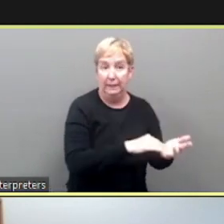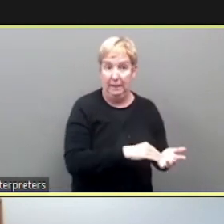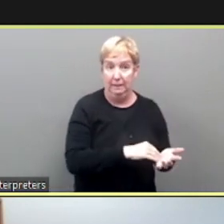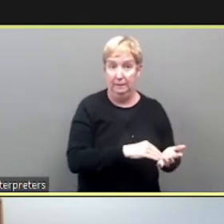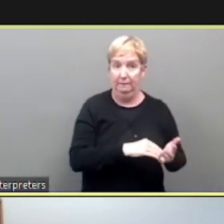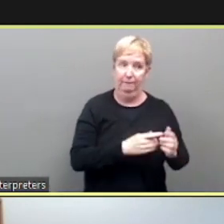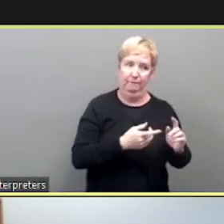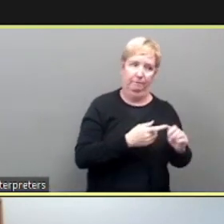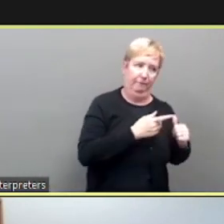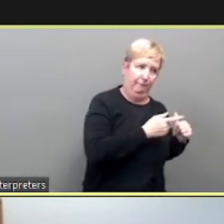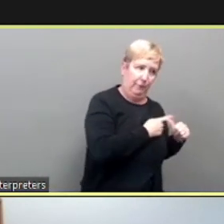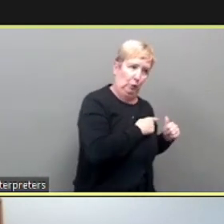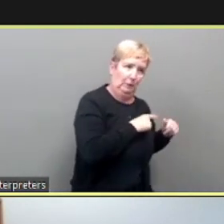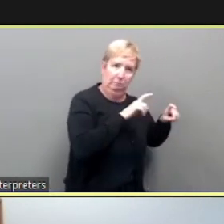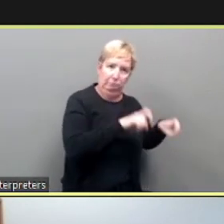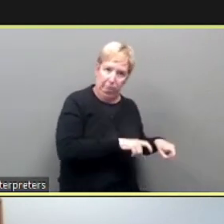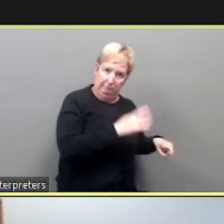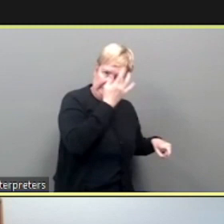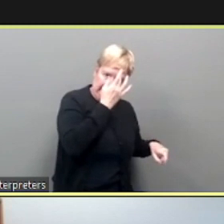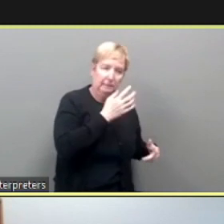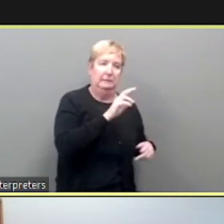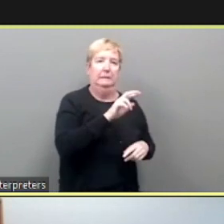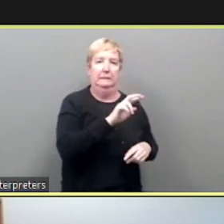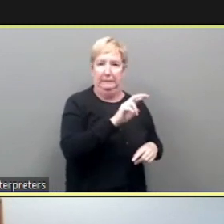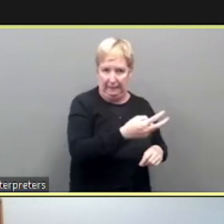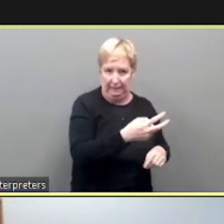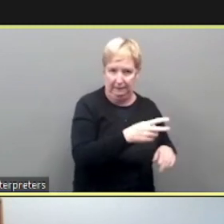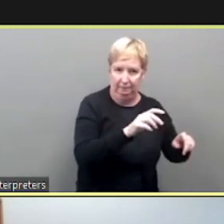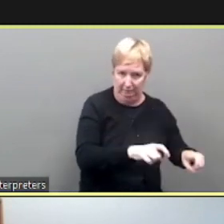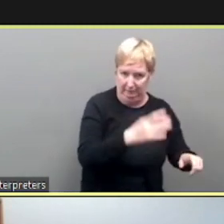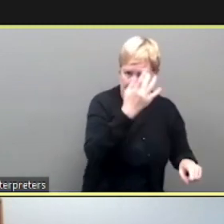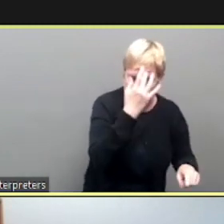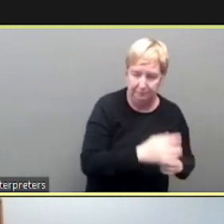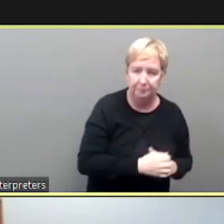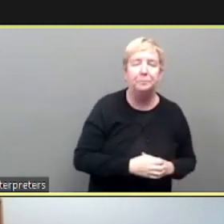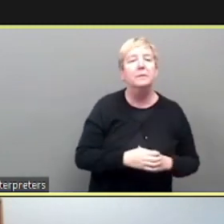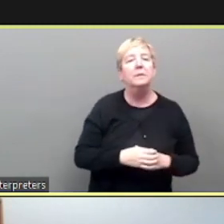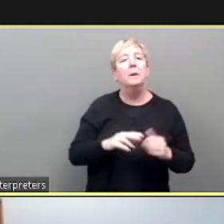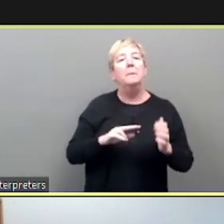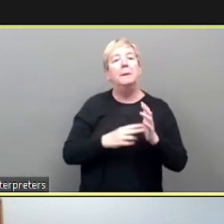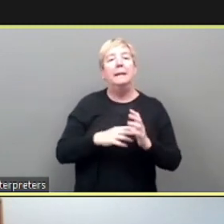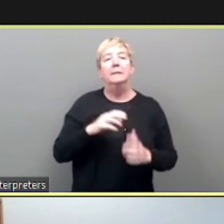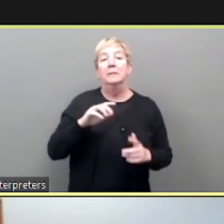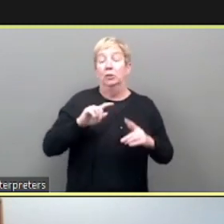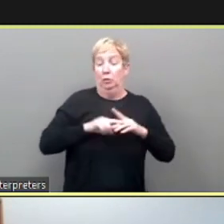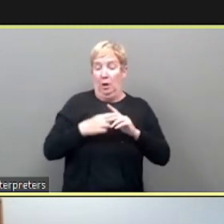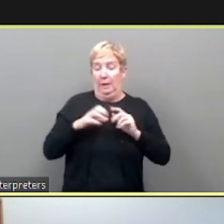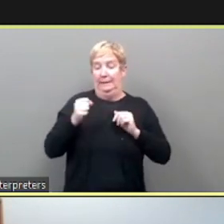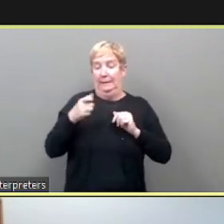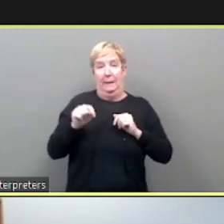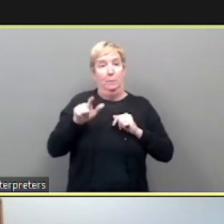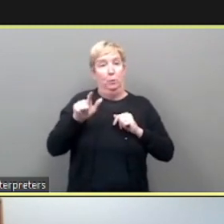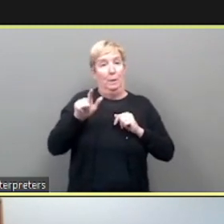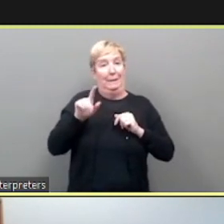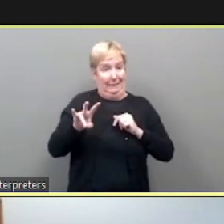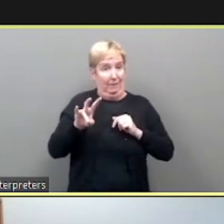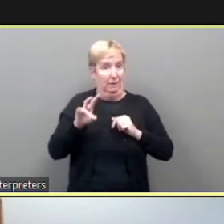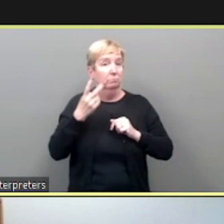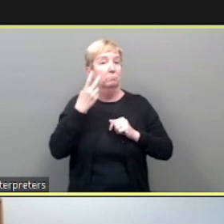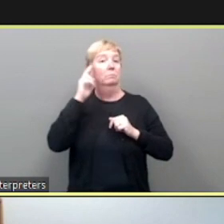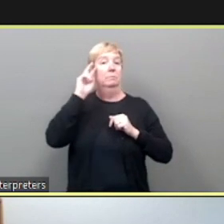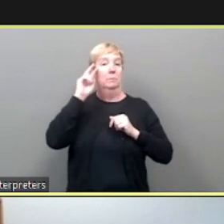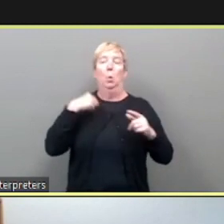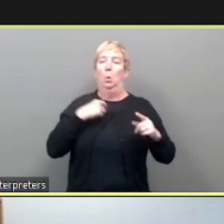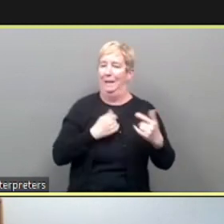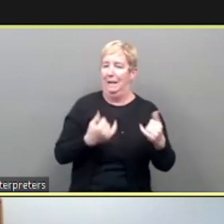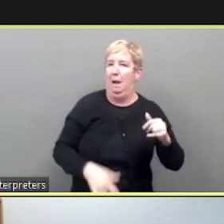initial infection. So beginning on September 27th, the Department of Health began including